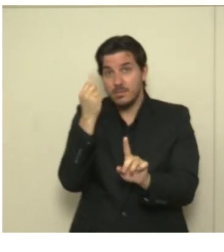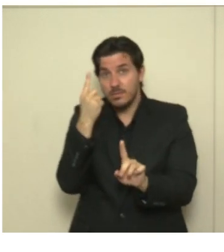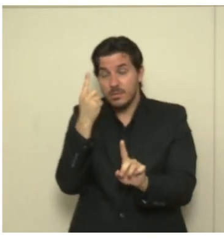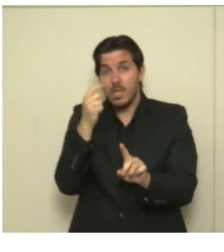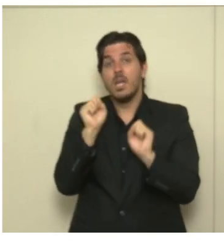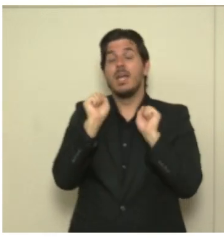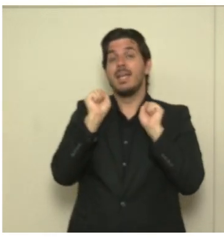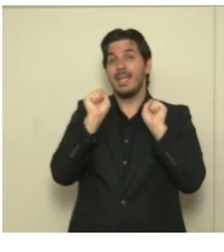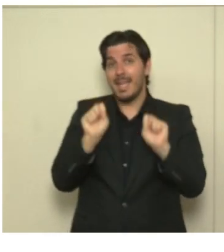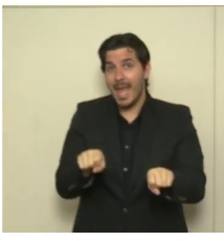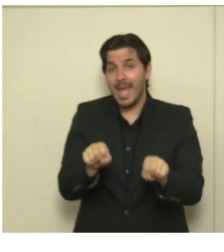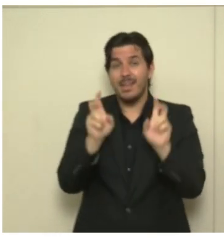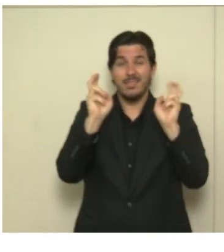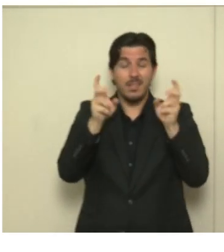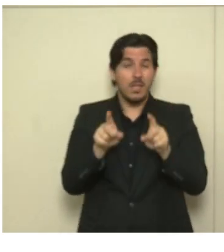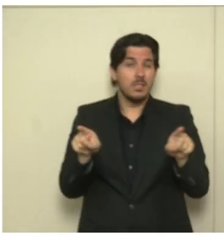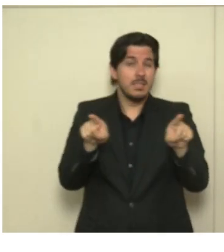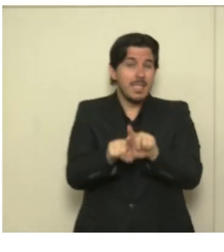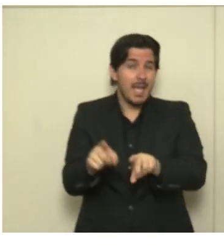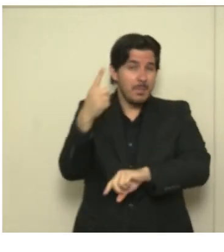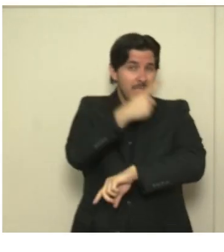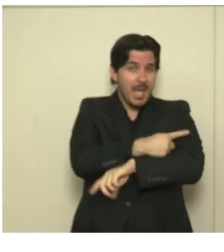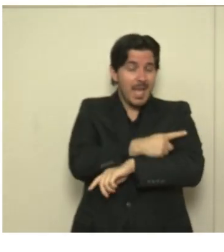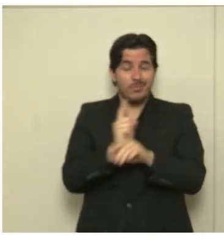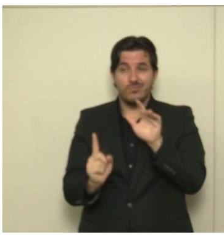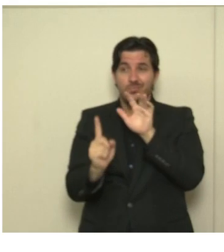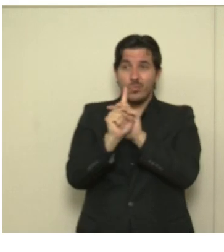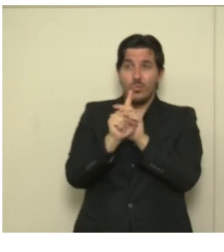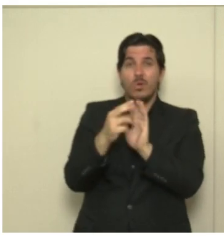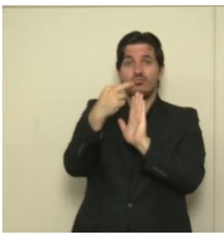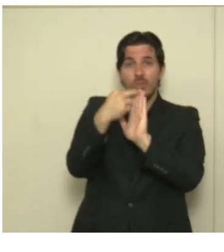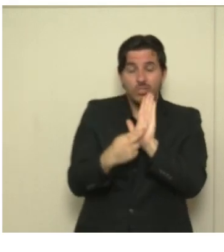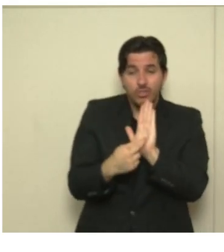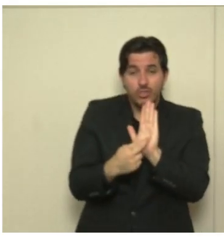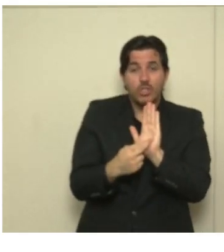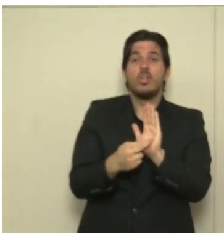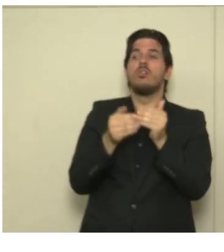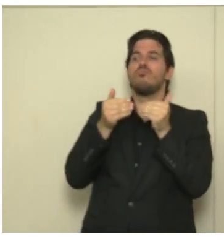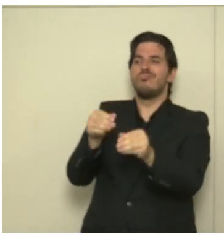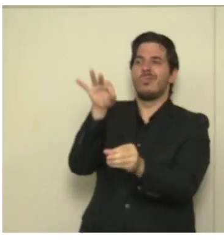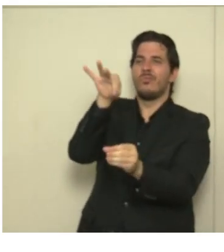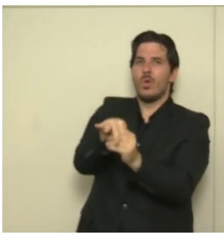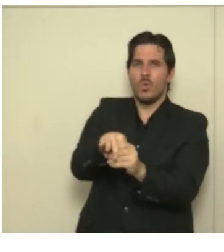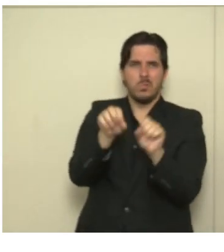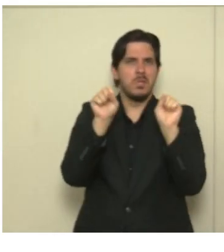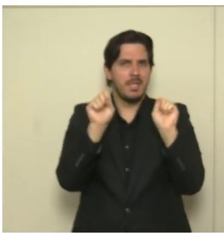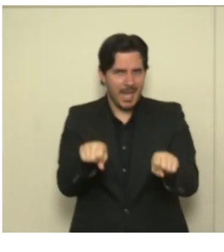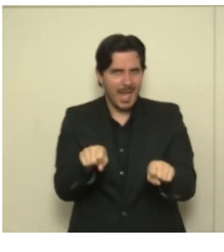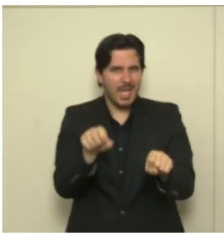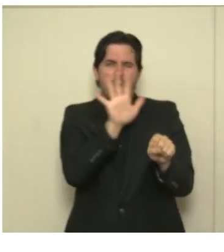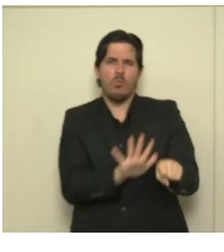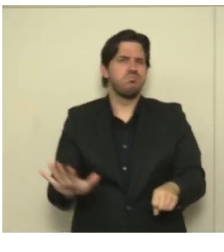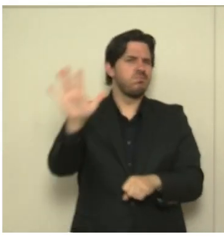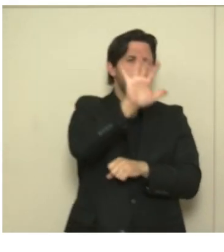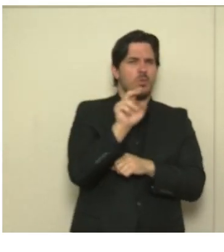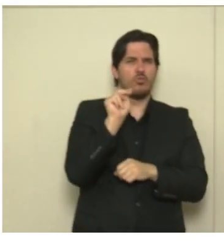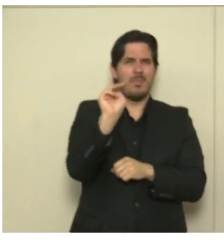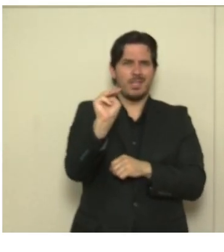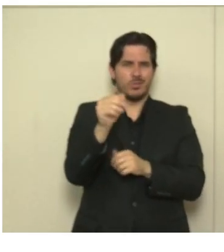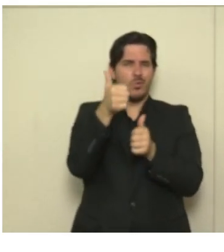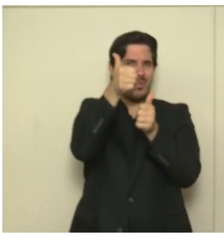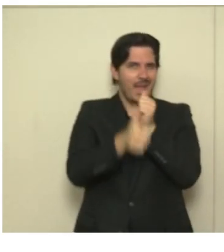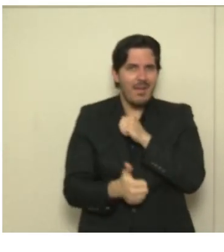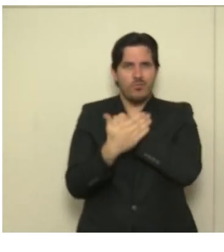fashion on the same day, to register and vote on the same day. That will be available throughout the state and at every county